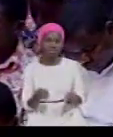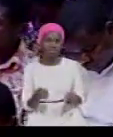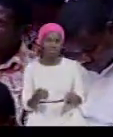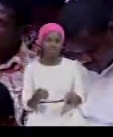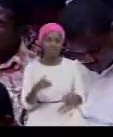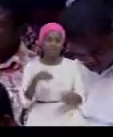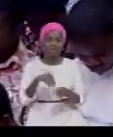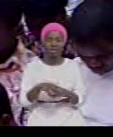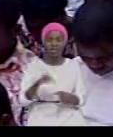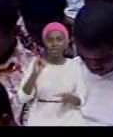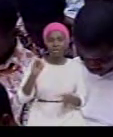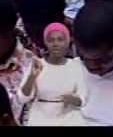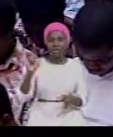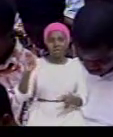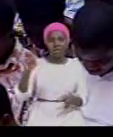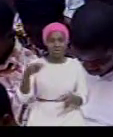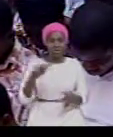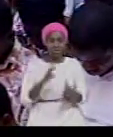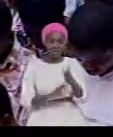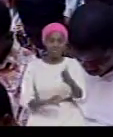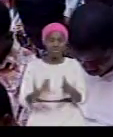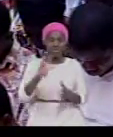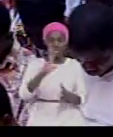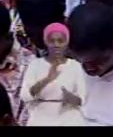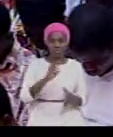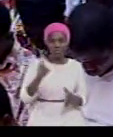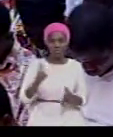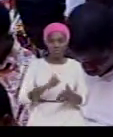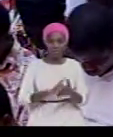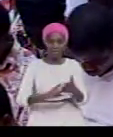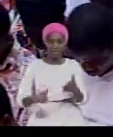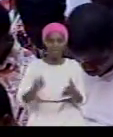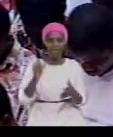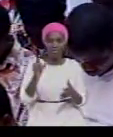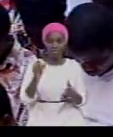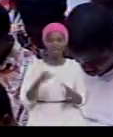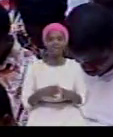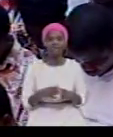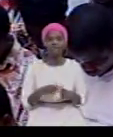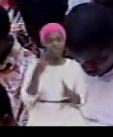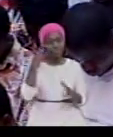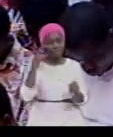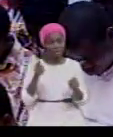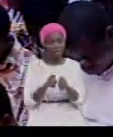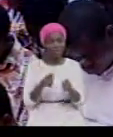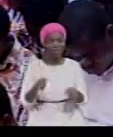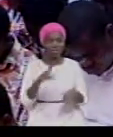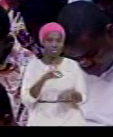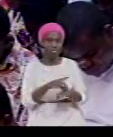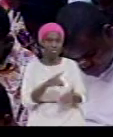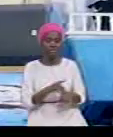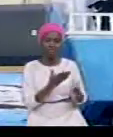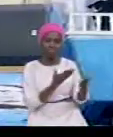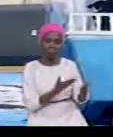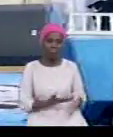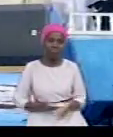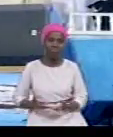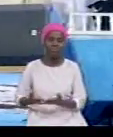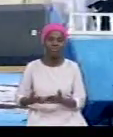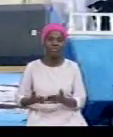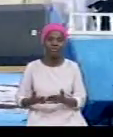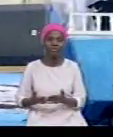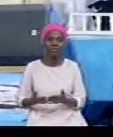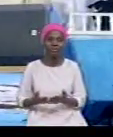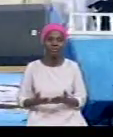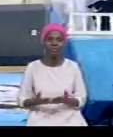chapter 61, verse 11, in verse 11, for as the earth bringeth forth her